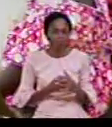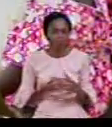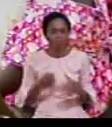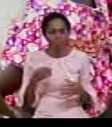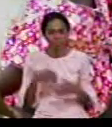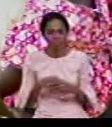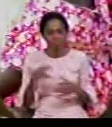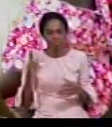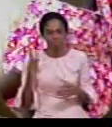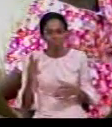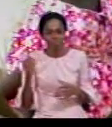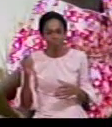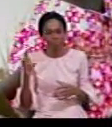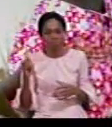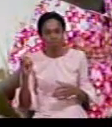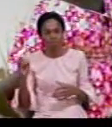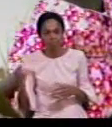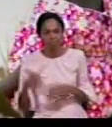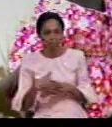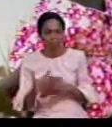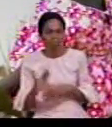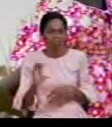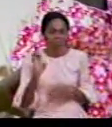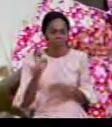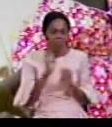here. I think after Easter retreat in